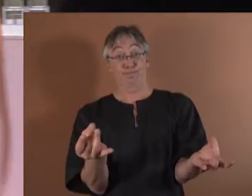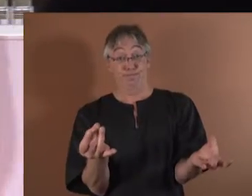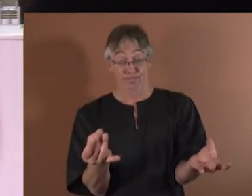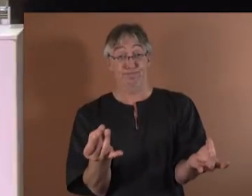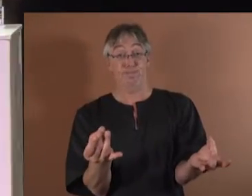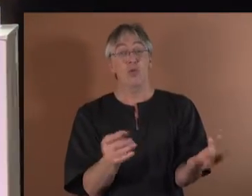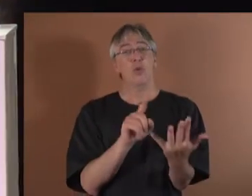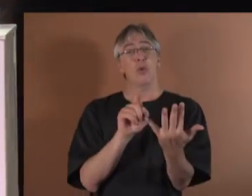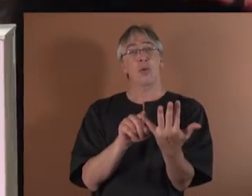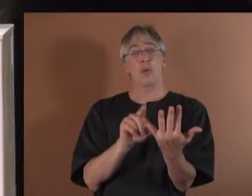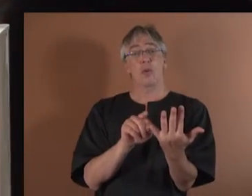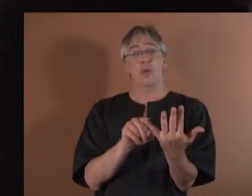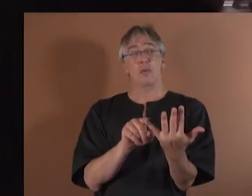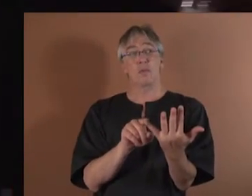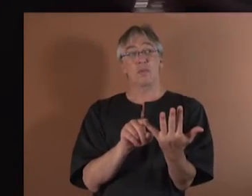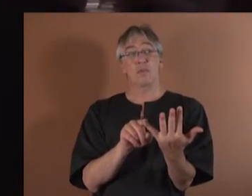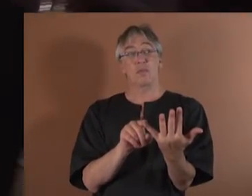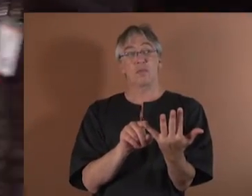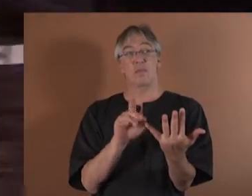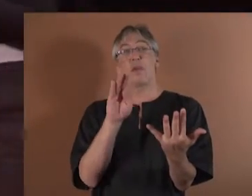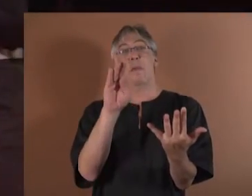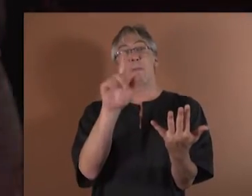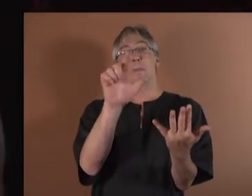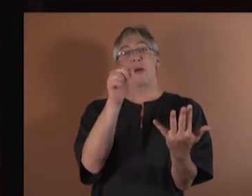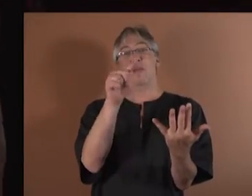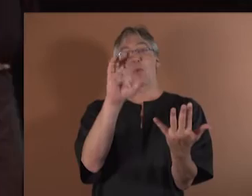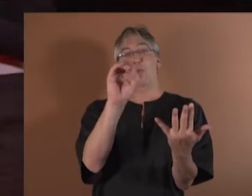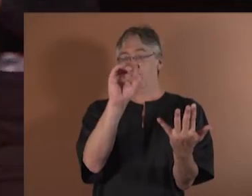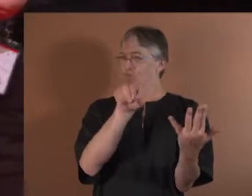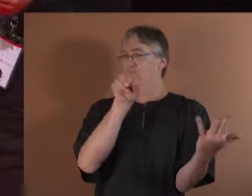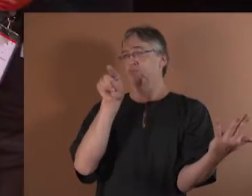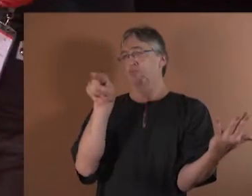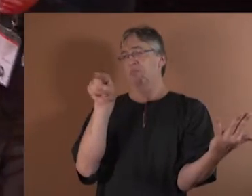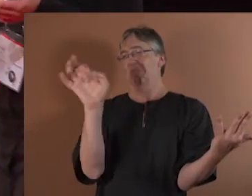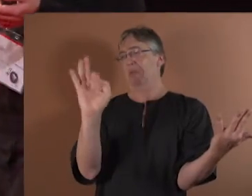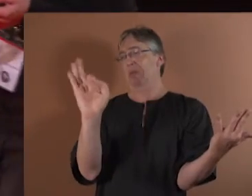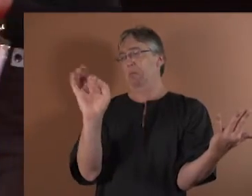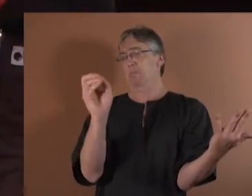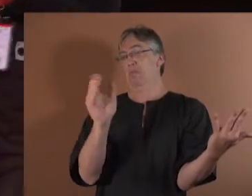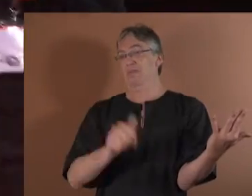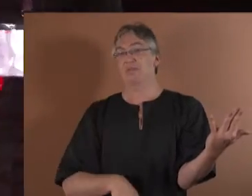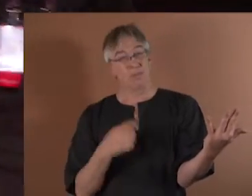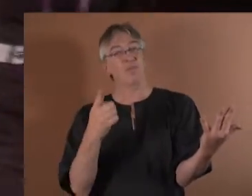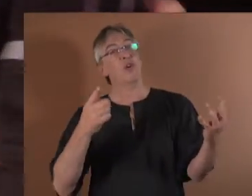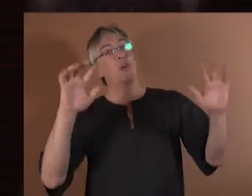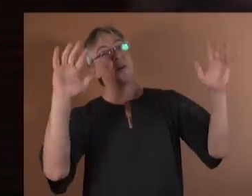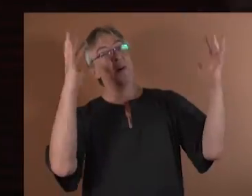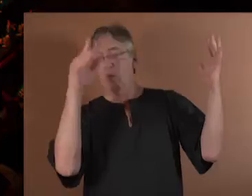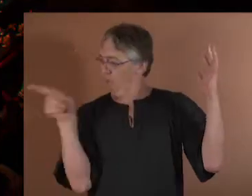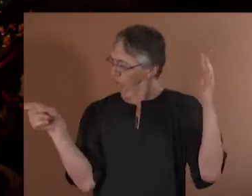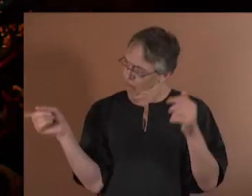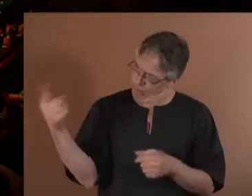Plato. Ah, nice. You get nothing. Oké. But you look great. You get an applause by going back.